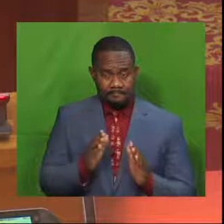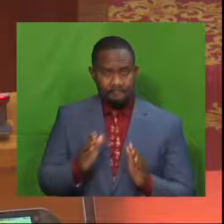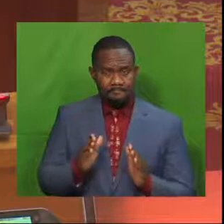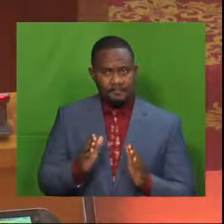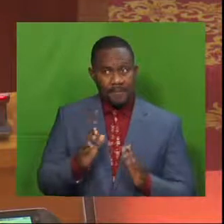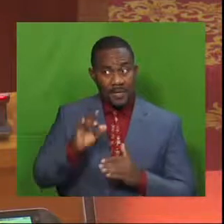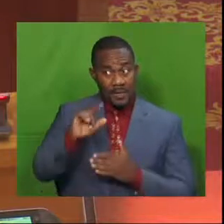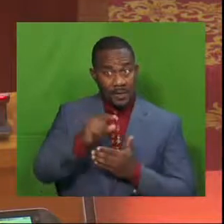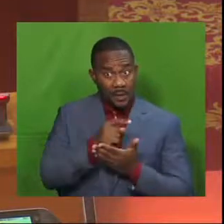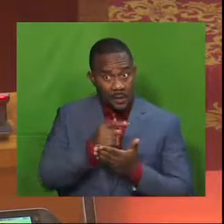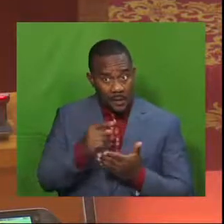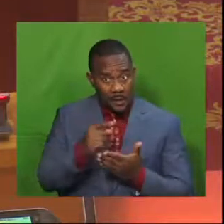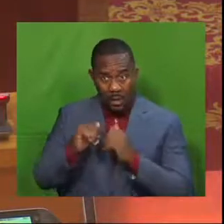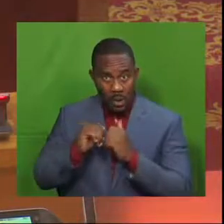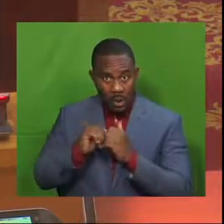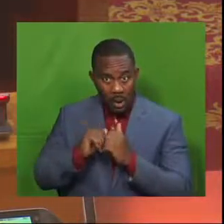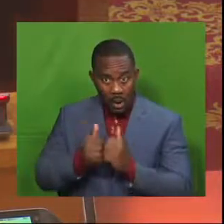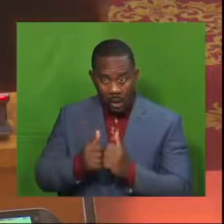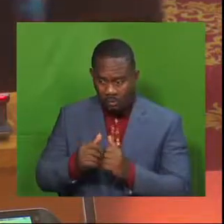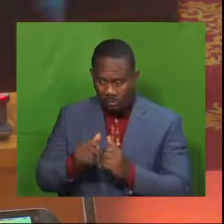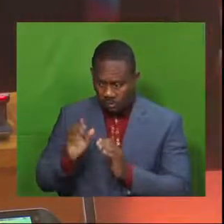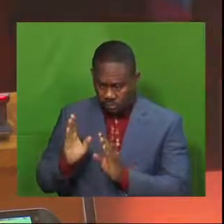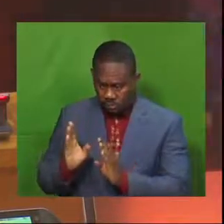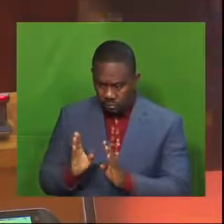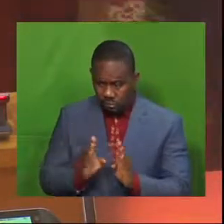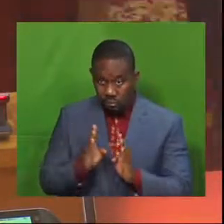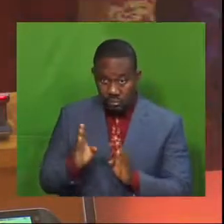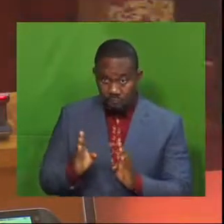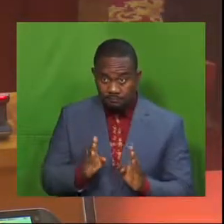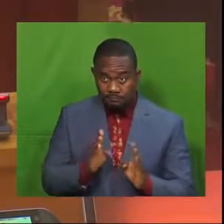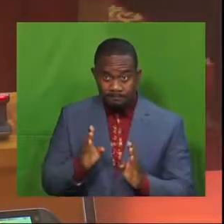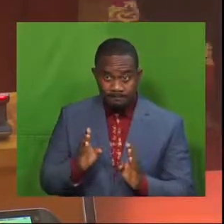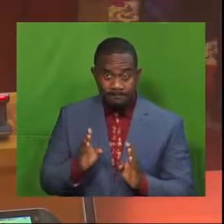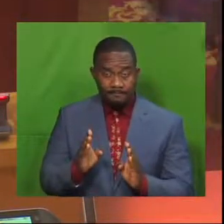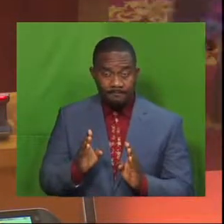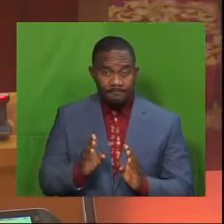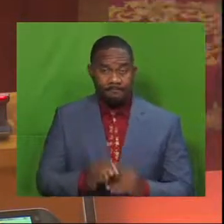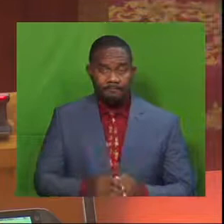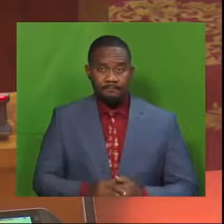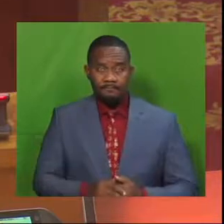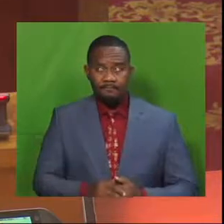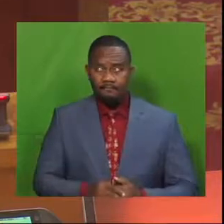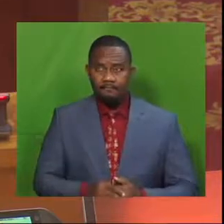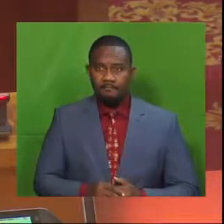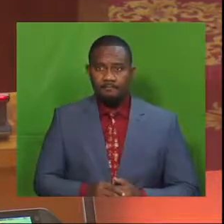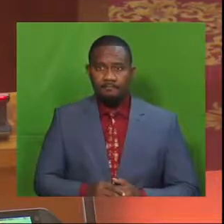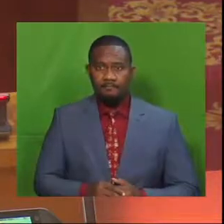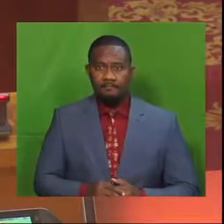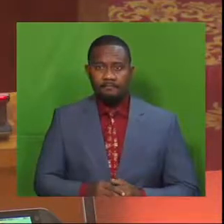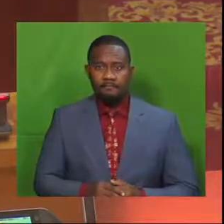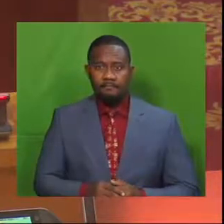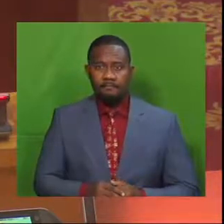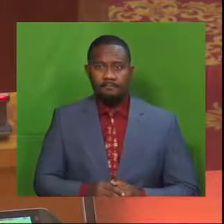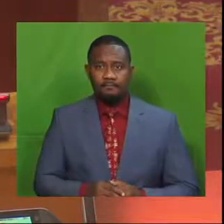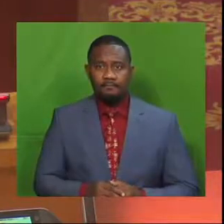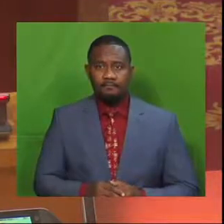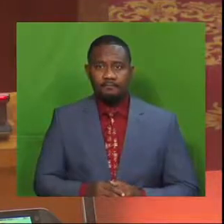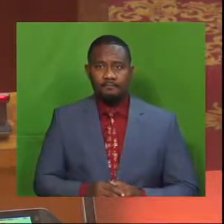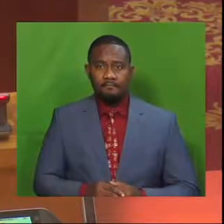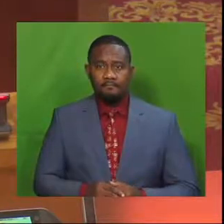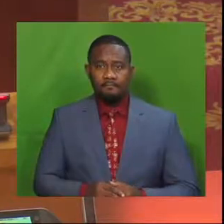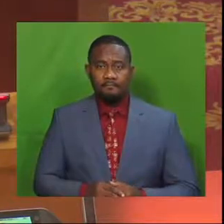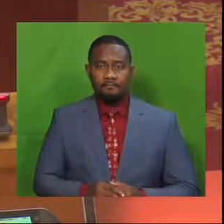the business house for the 6th week ending Friday, the 2nd of